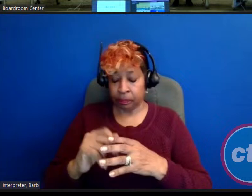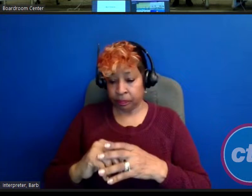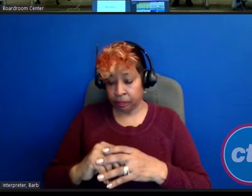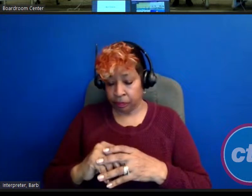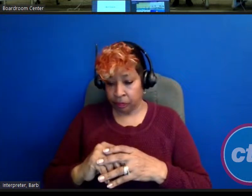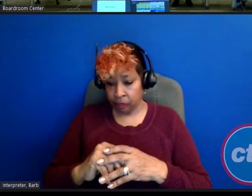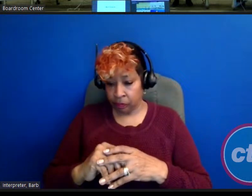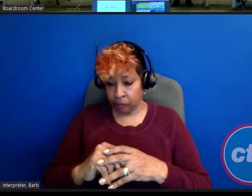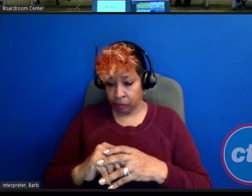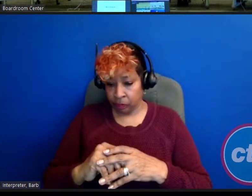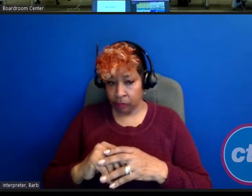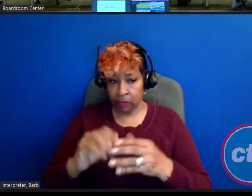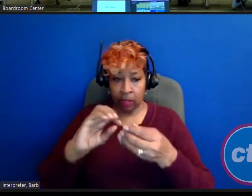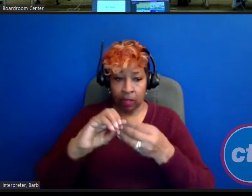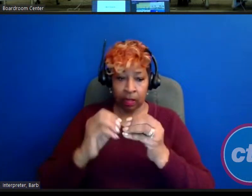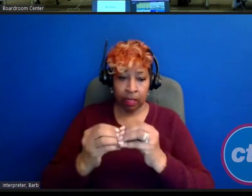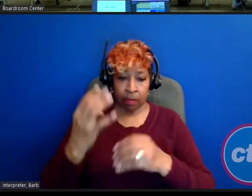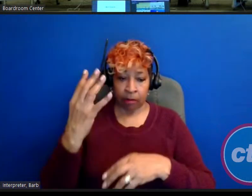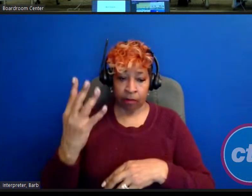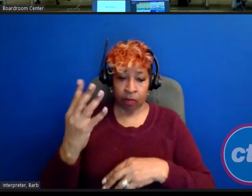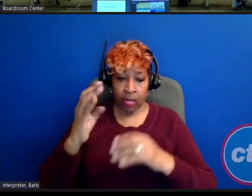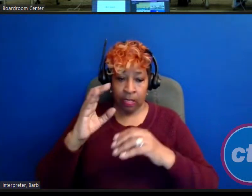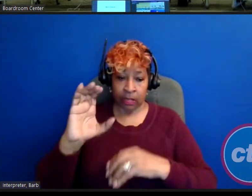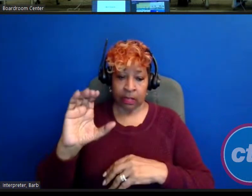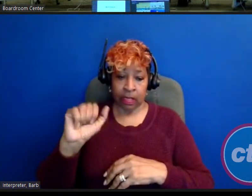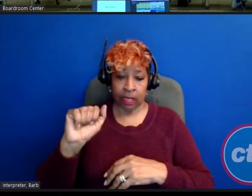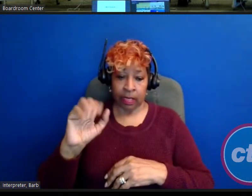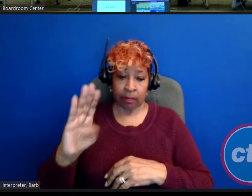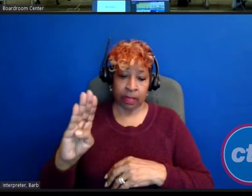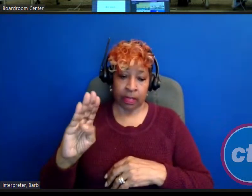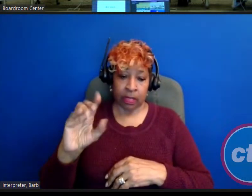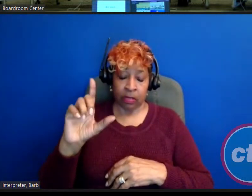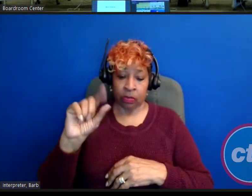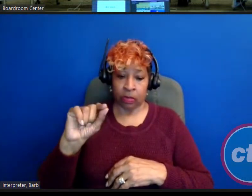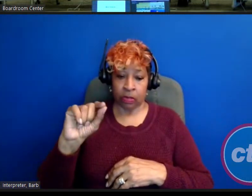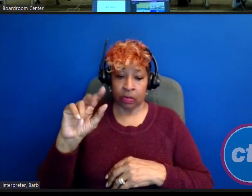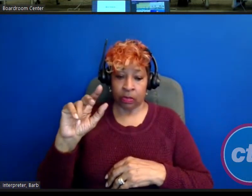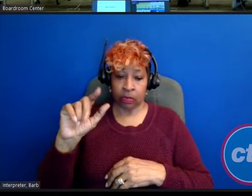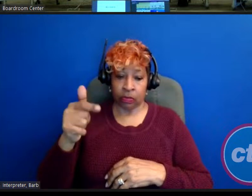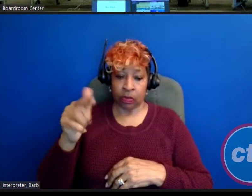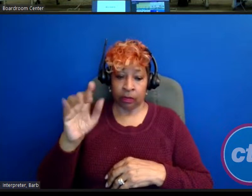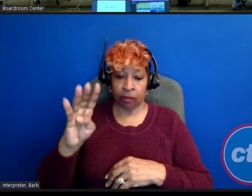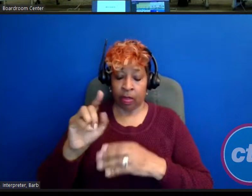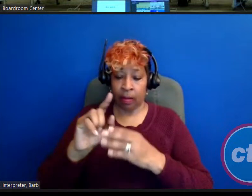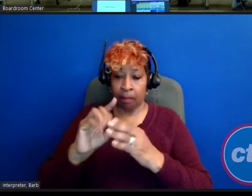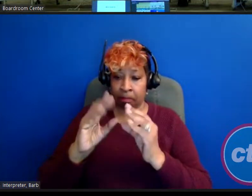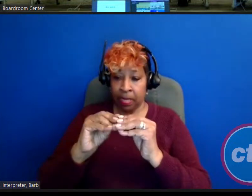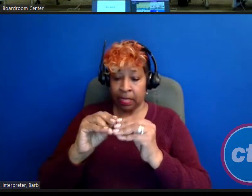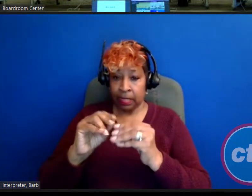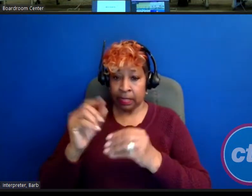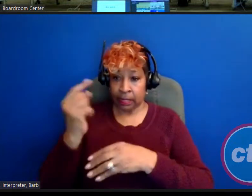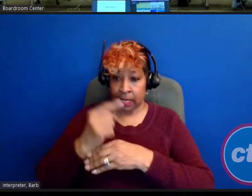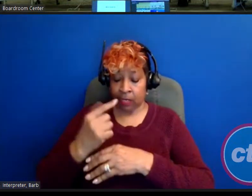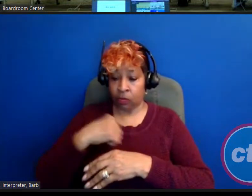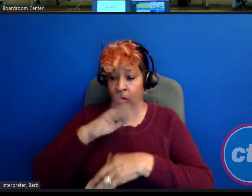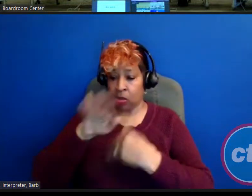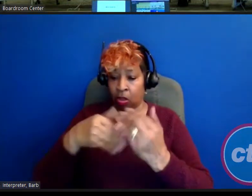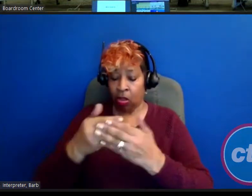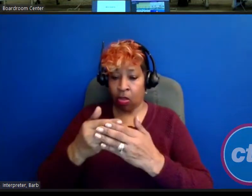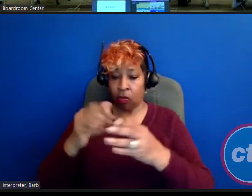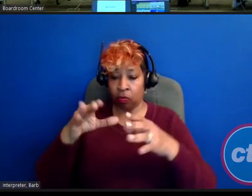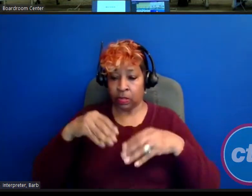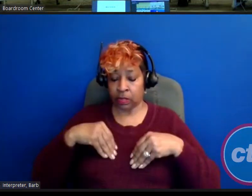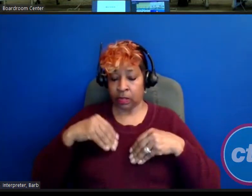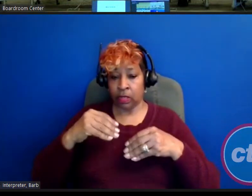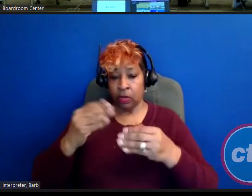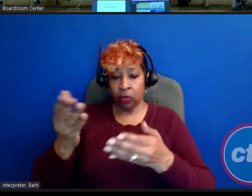So item number 4, Citizen Advisory Board 2024 meeting dates. We've all received a proposed schedule for the meeting